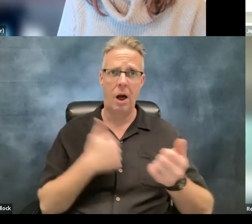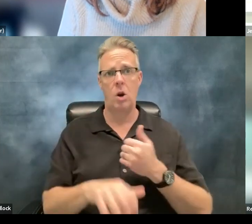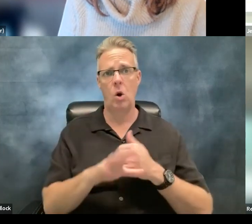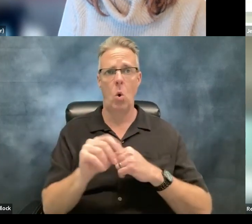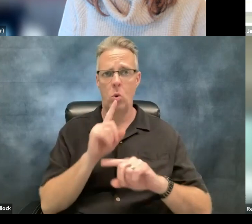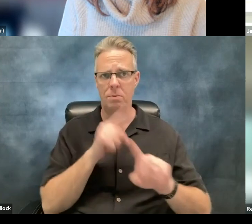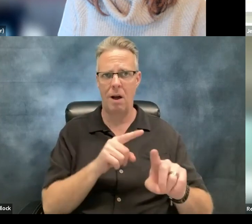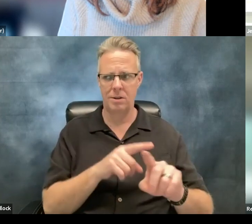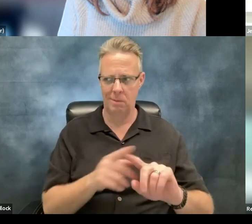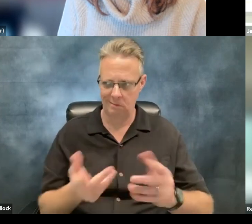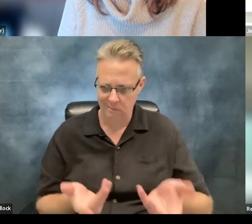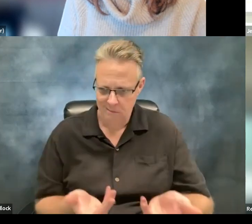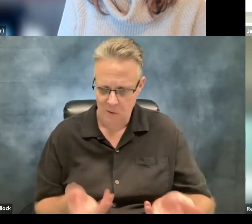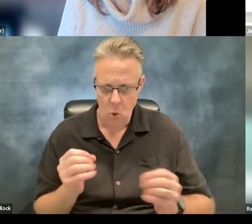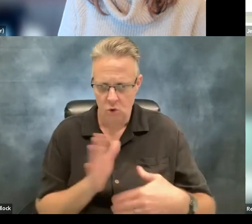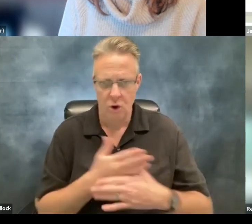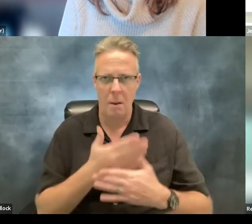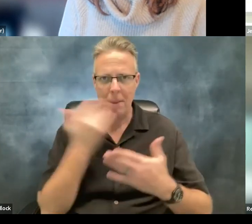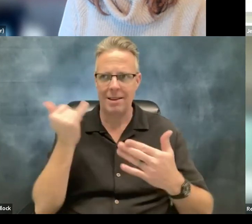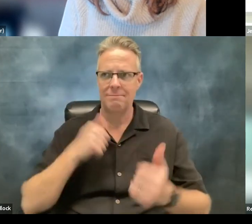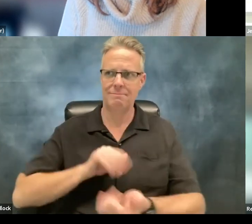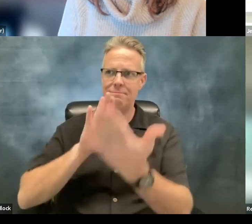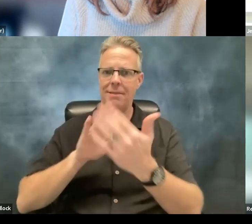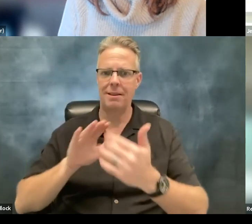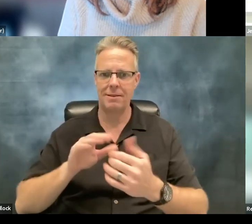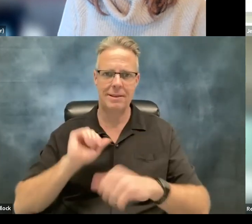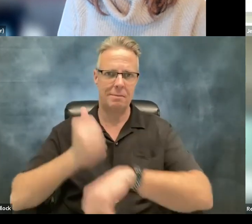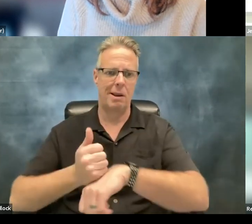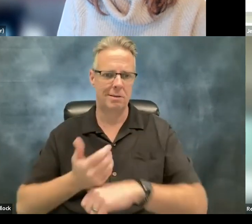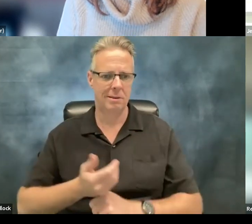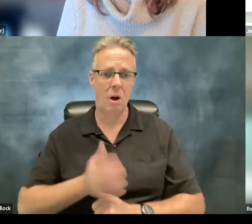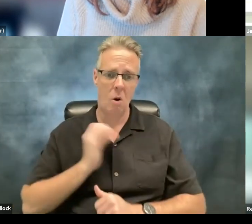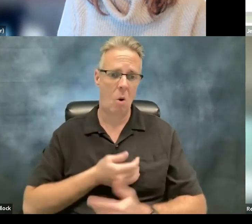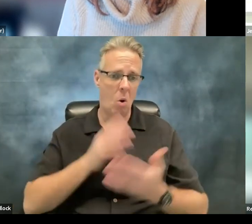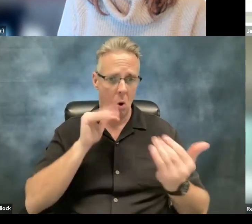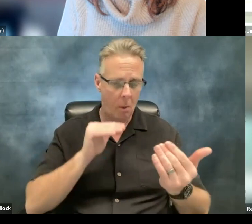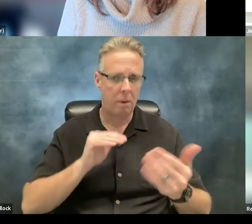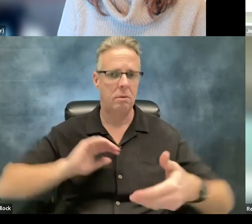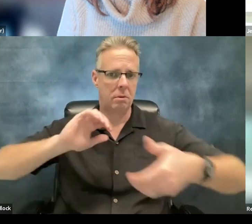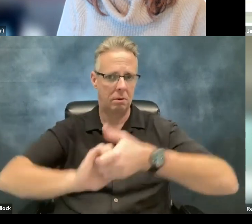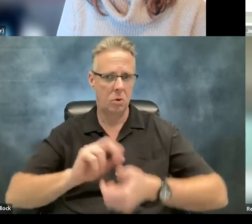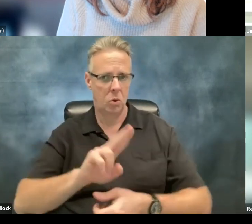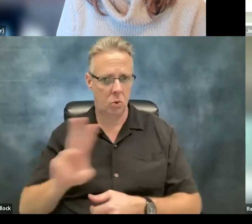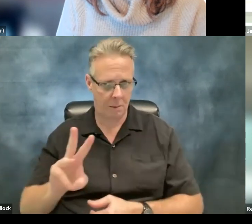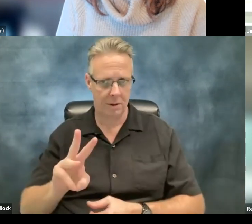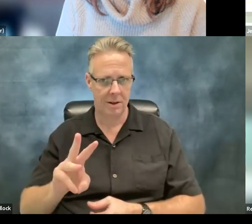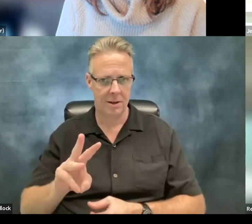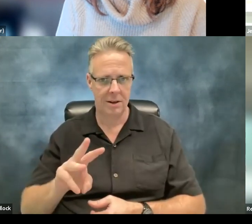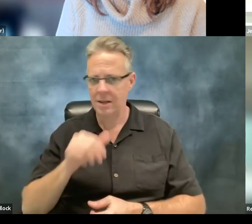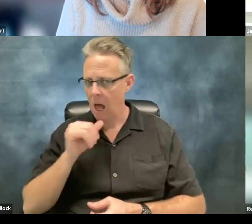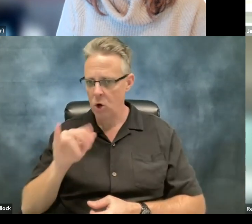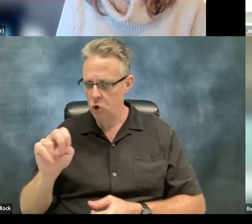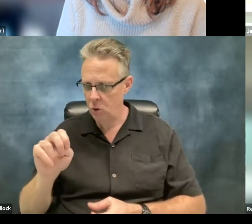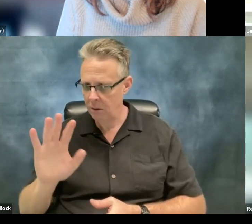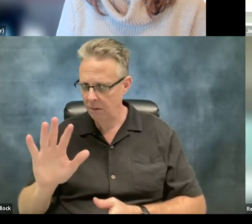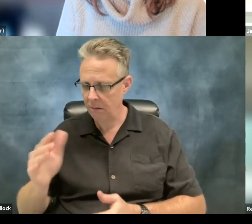without any sort of shared best practices in place. So certainly it's our hope by partnering with the UW, not by June, but